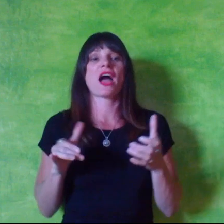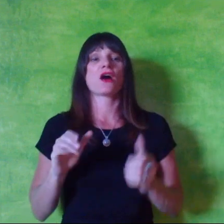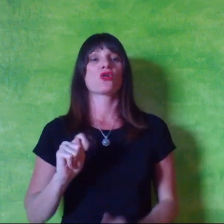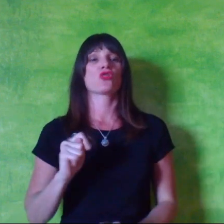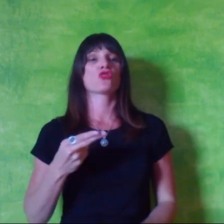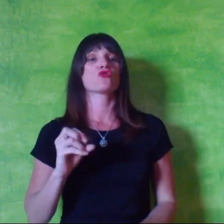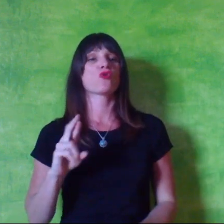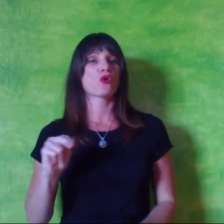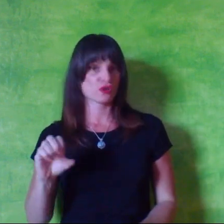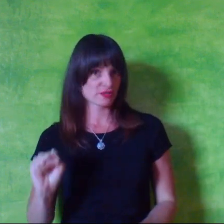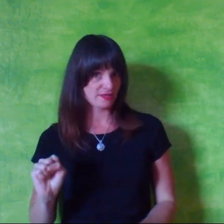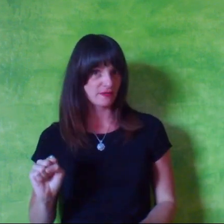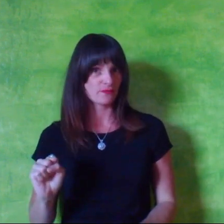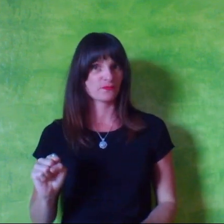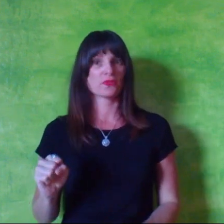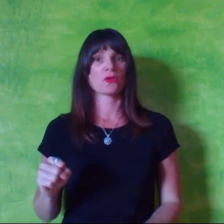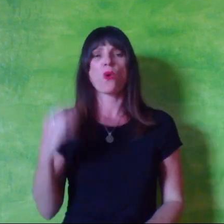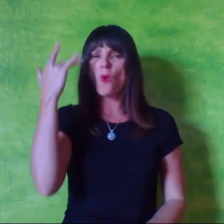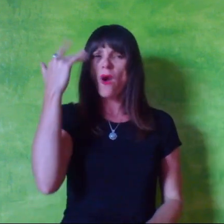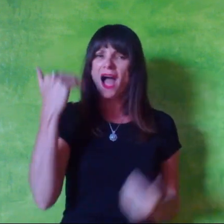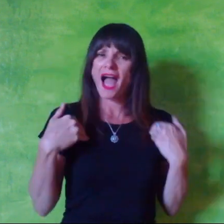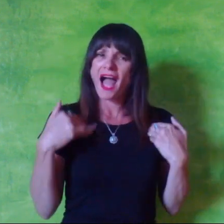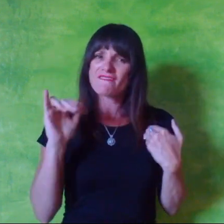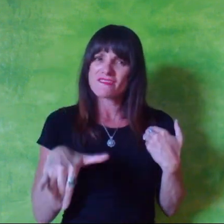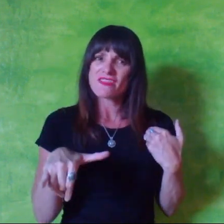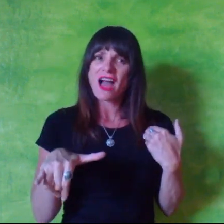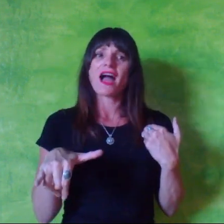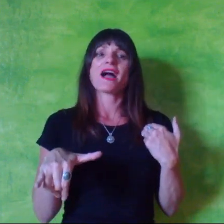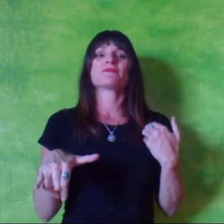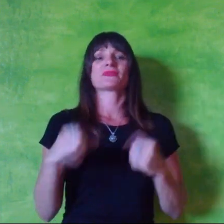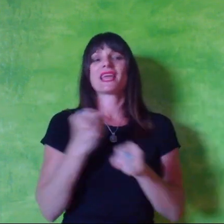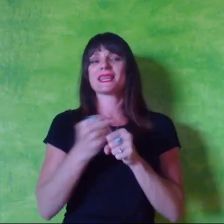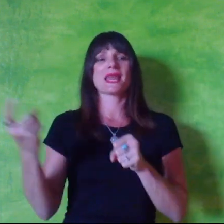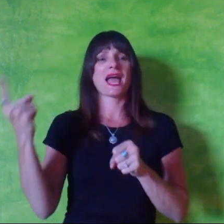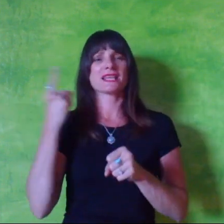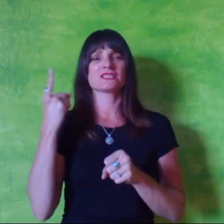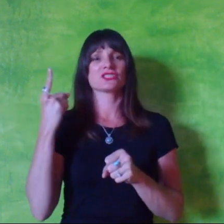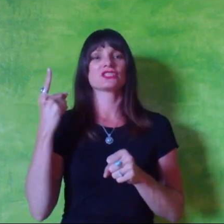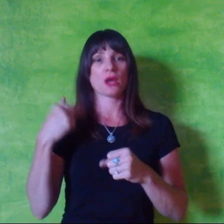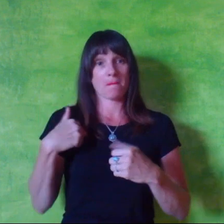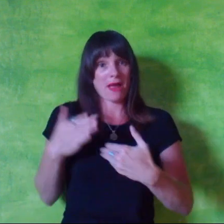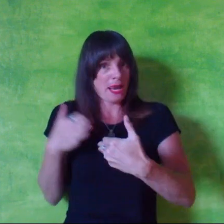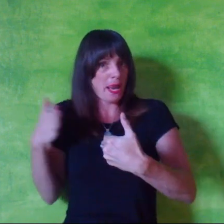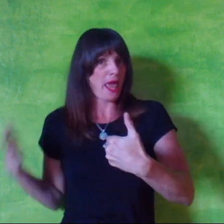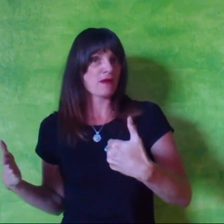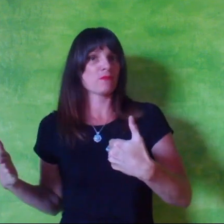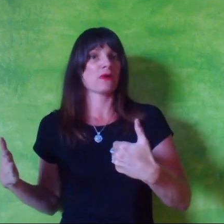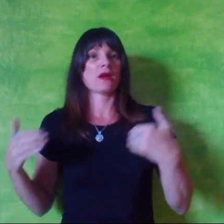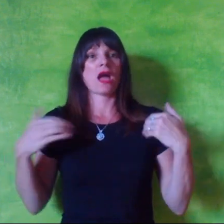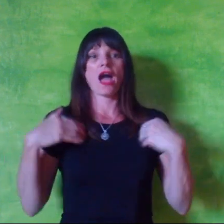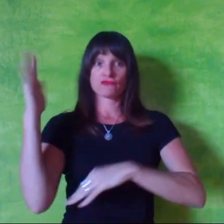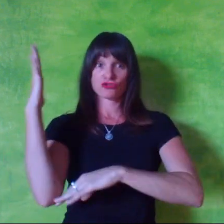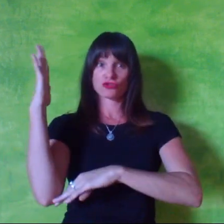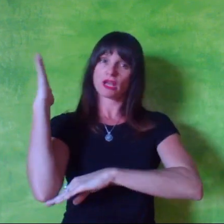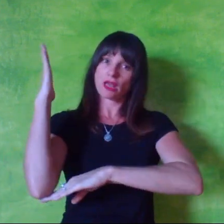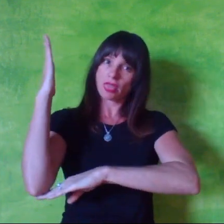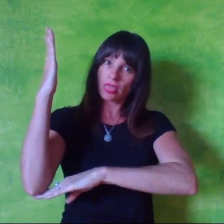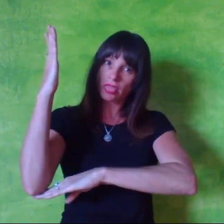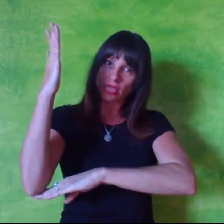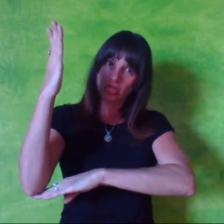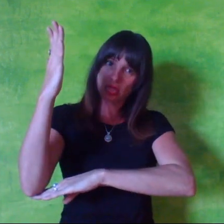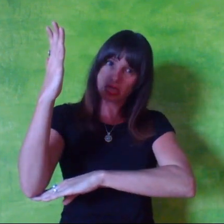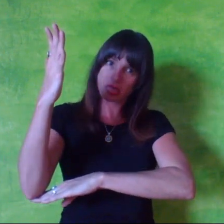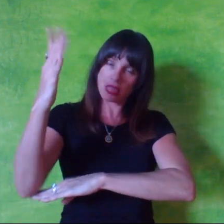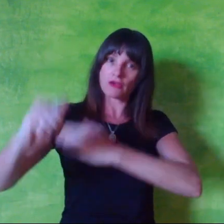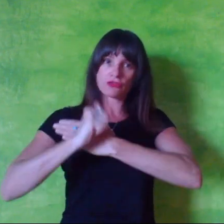to cut down a tree on my neighbor's property just up the street here, because it was a dead fir that was starting to lean over towards their